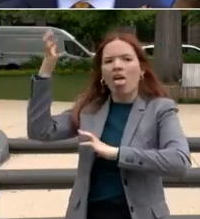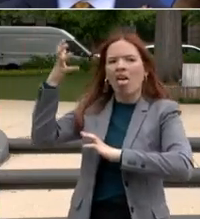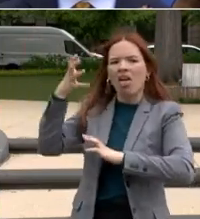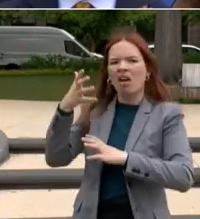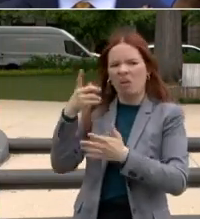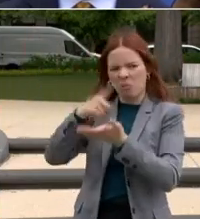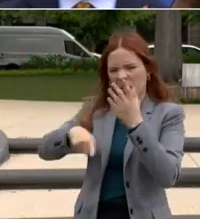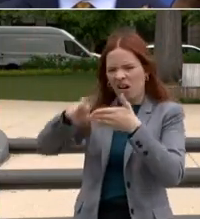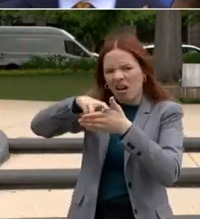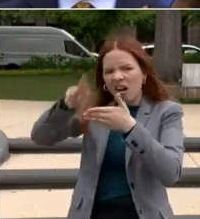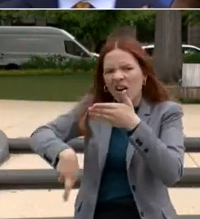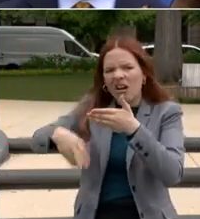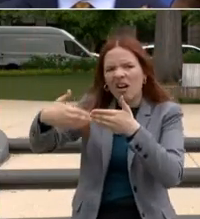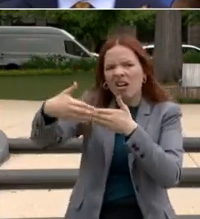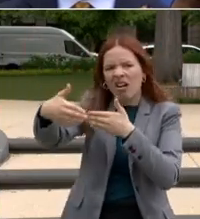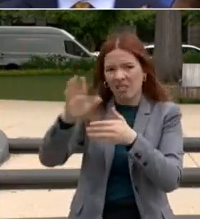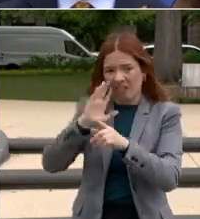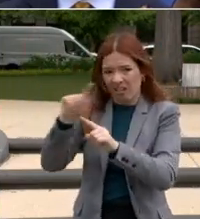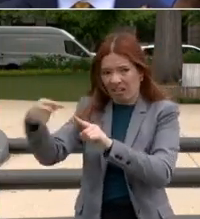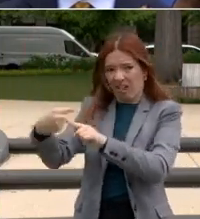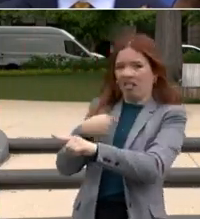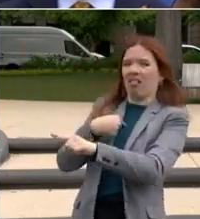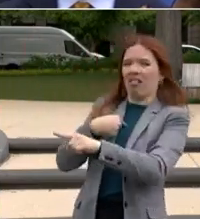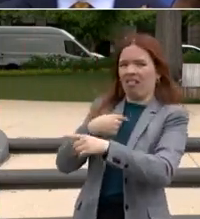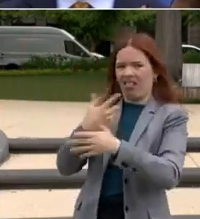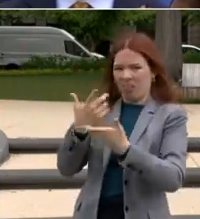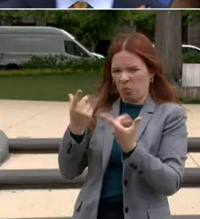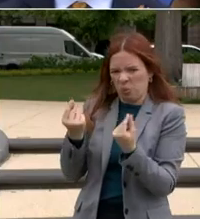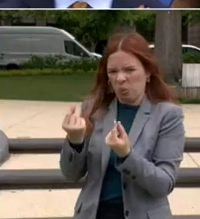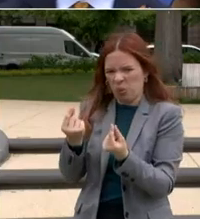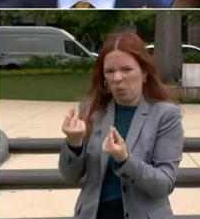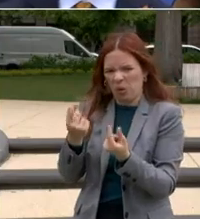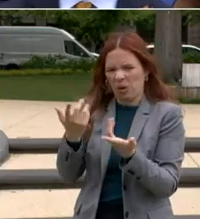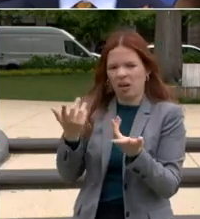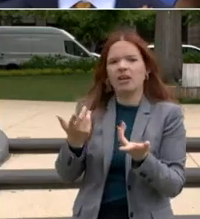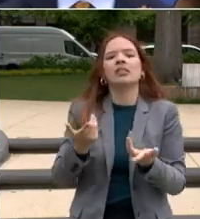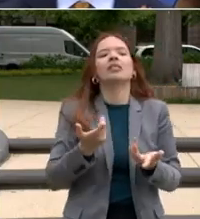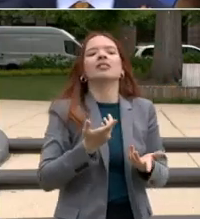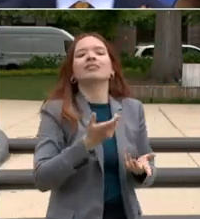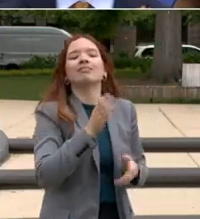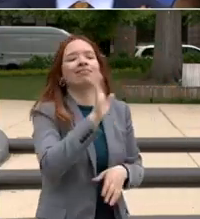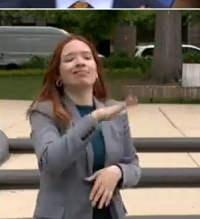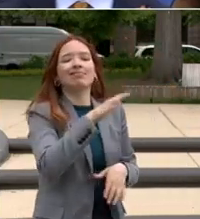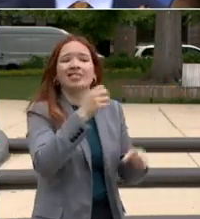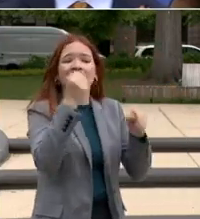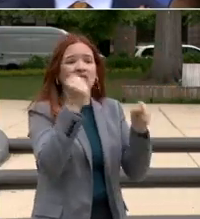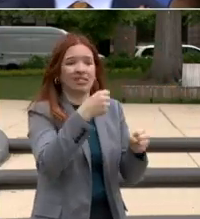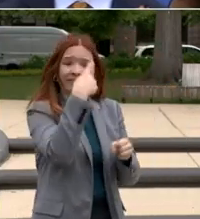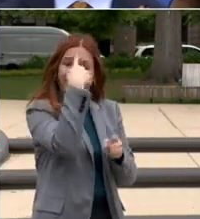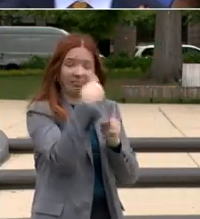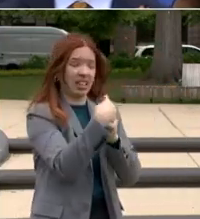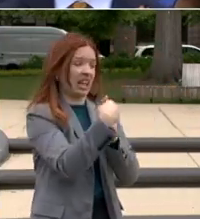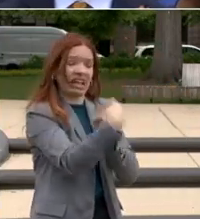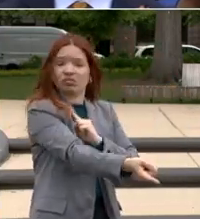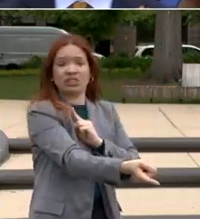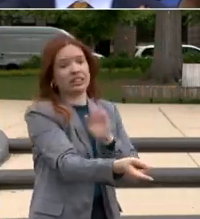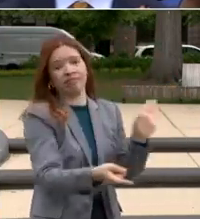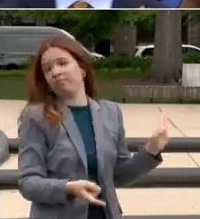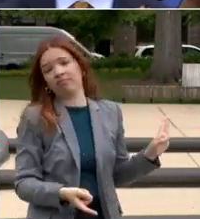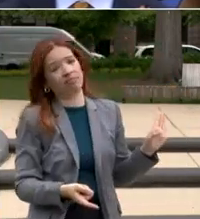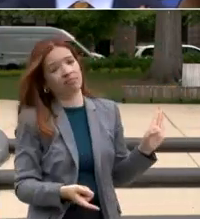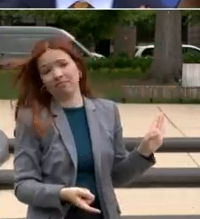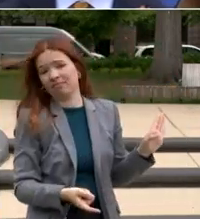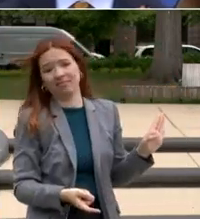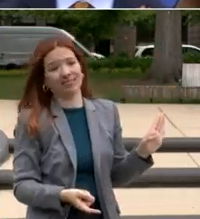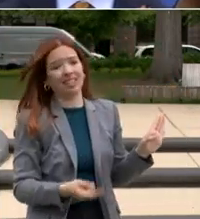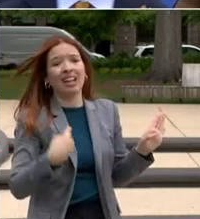way of downtown coming back. We strongly disagree, because we have advanced over the last several